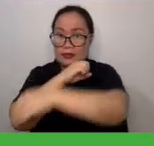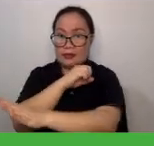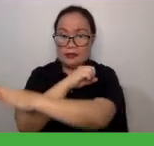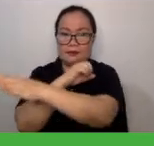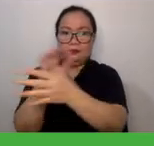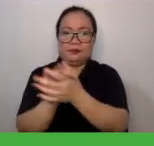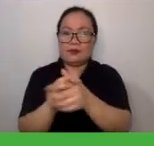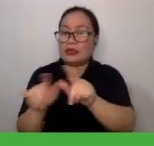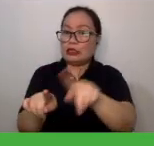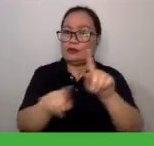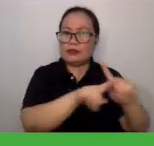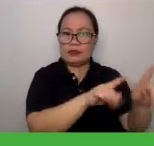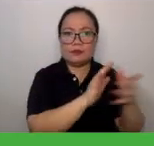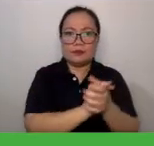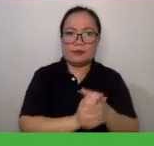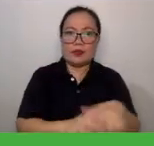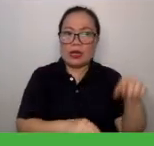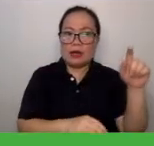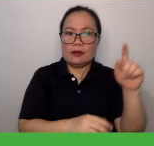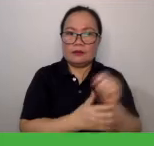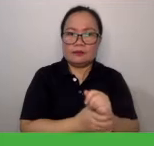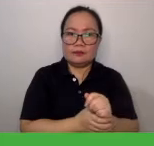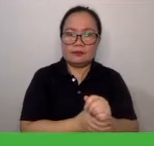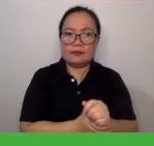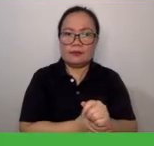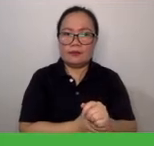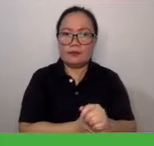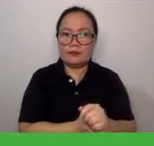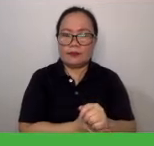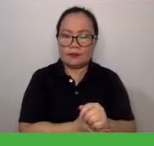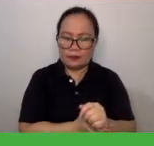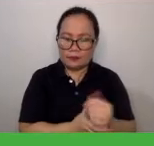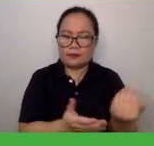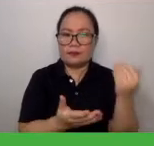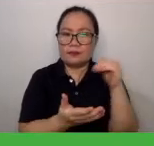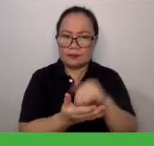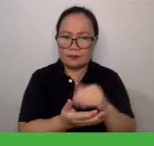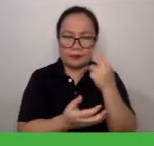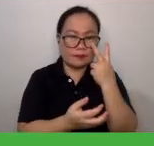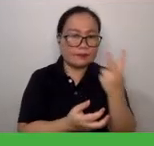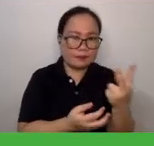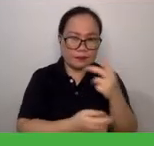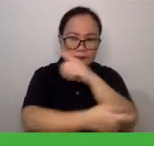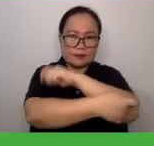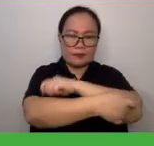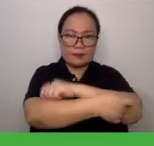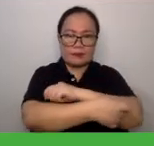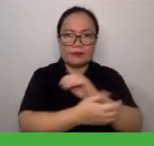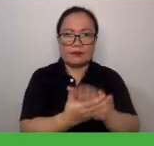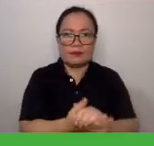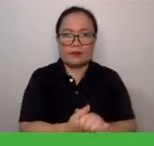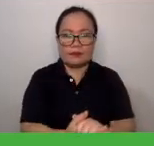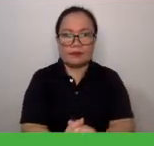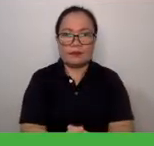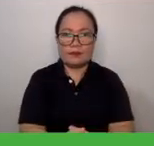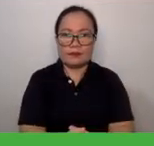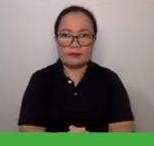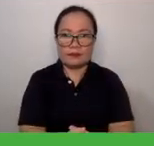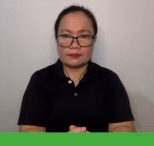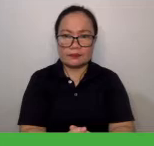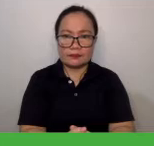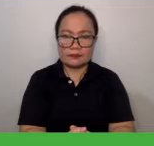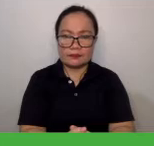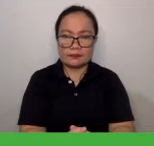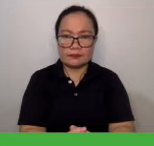ay 1. So, for every 1 inch, that is 1/12 feet. For every 1 foot, that is 12 inches, and so on.